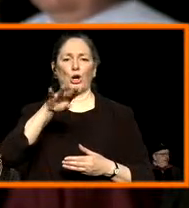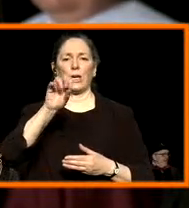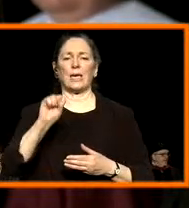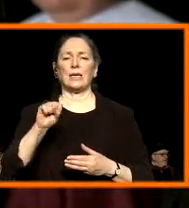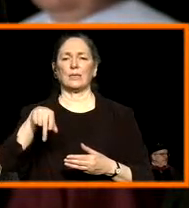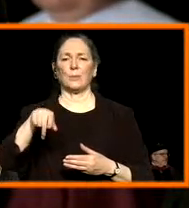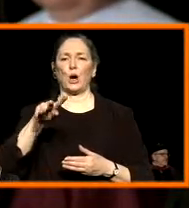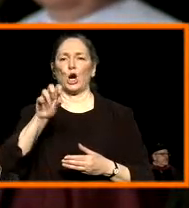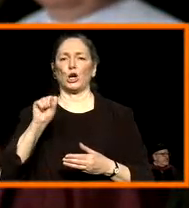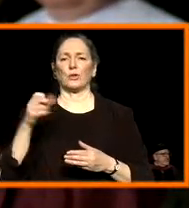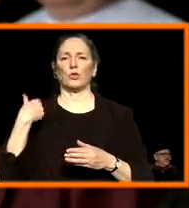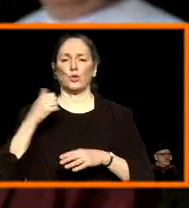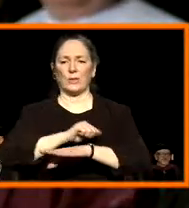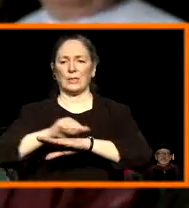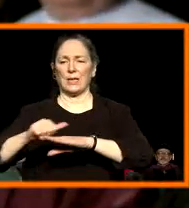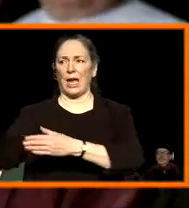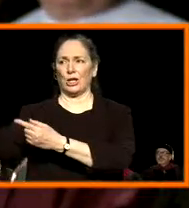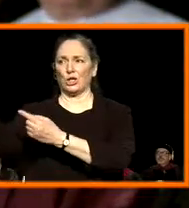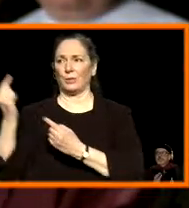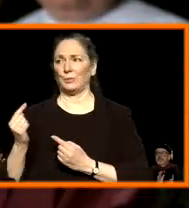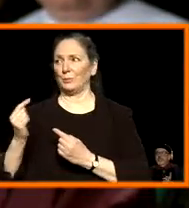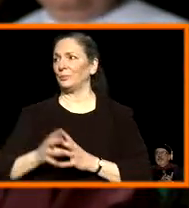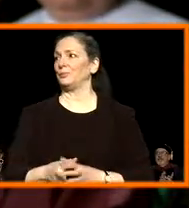the stage.